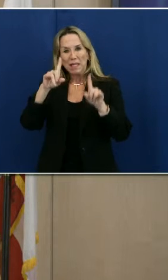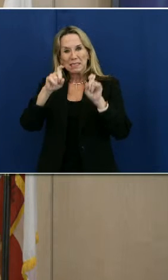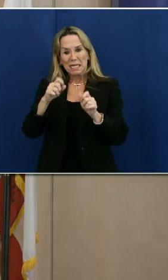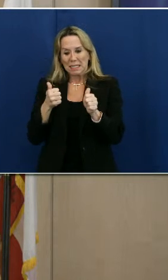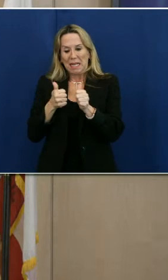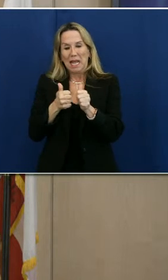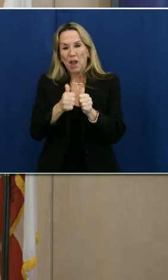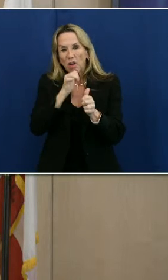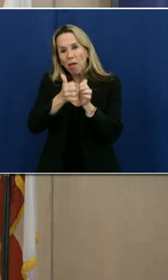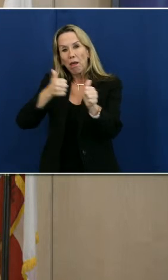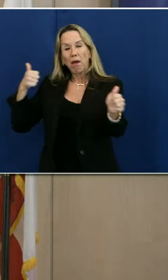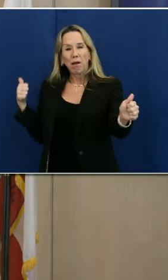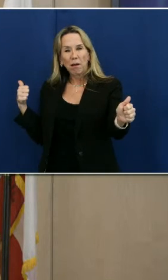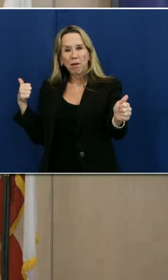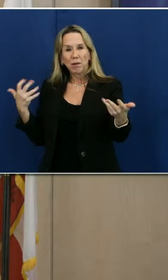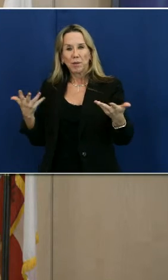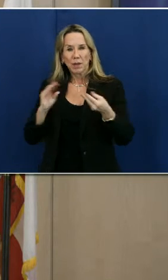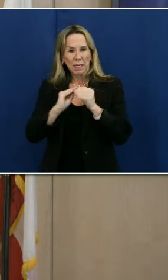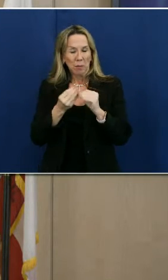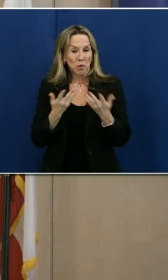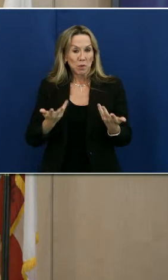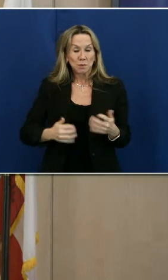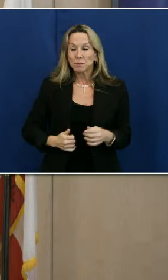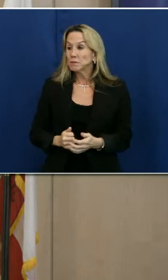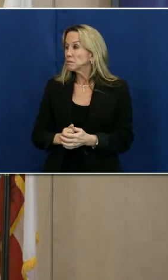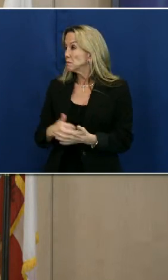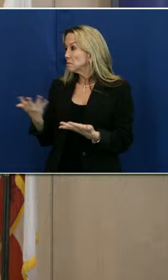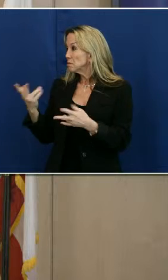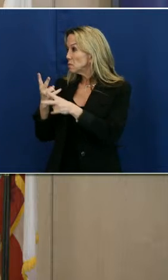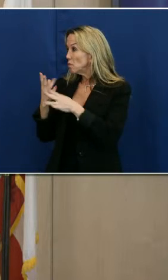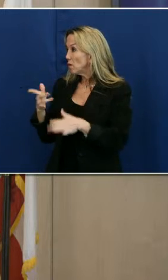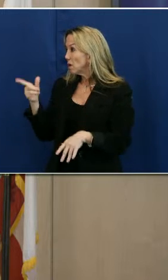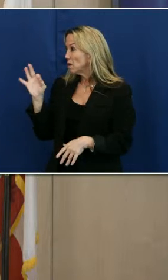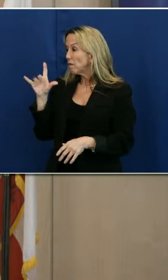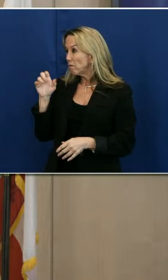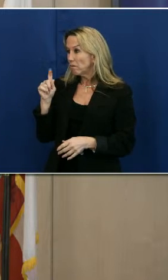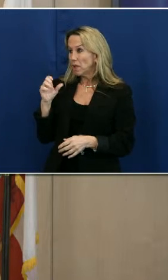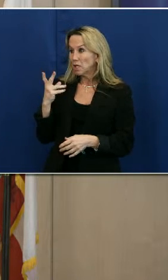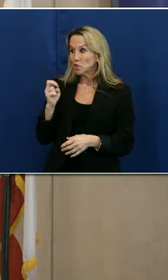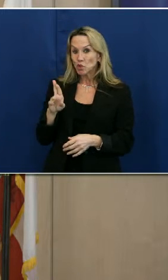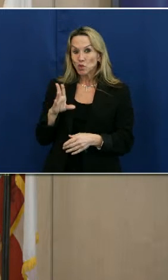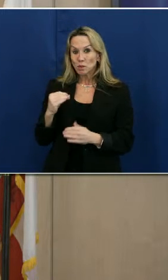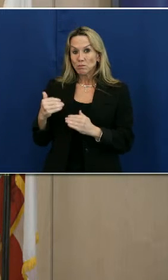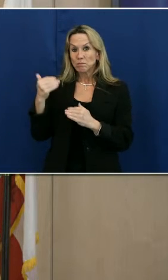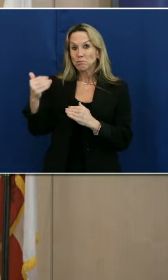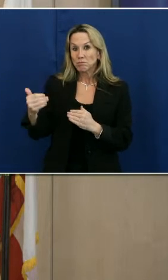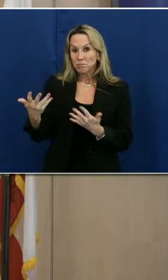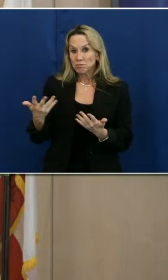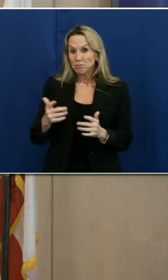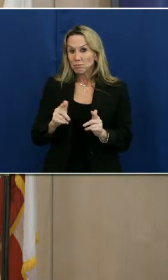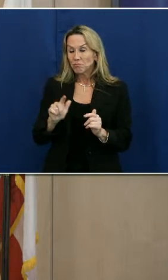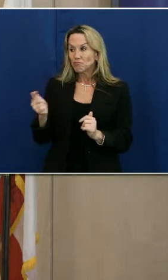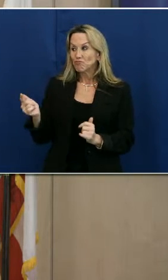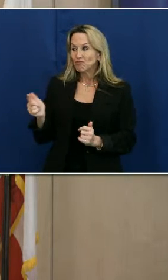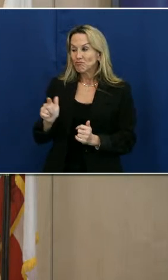Okay, I believe both Supervisor Fletcher and Nick Mascione are going to respond to that.